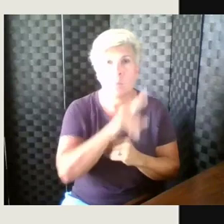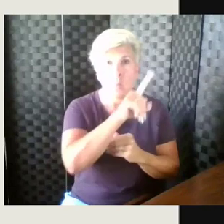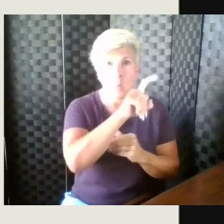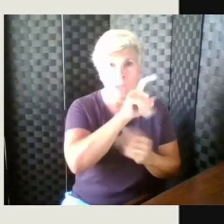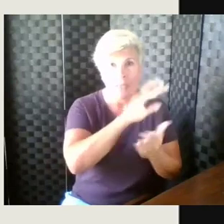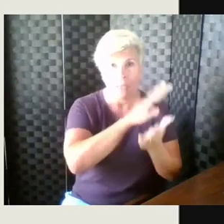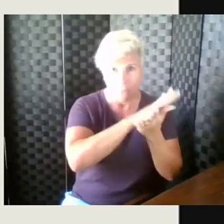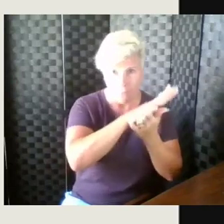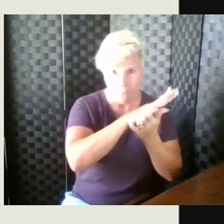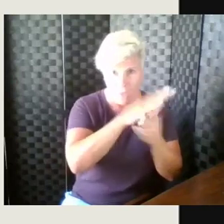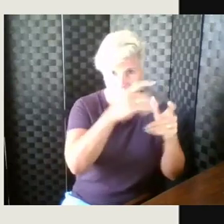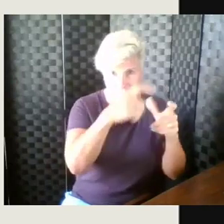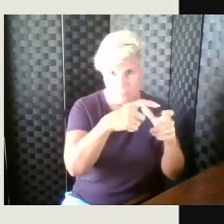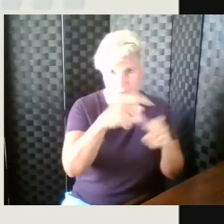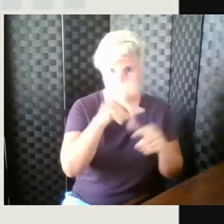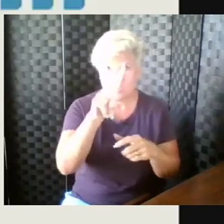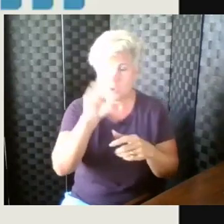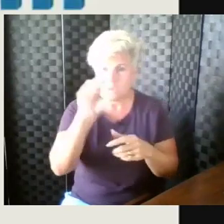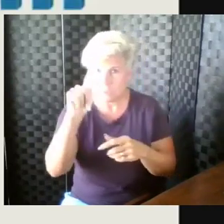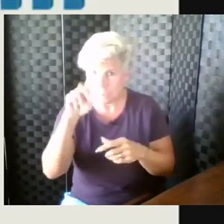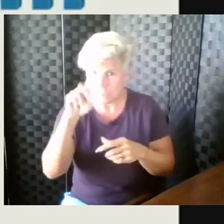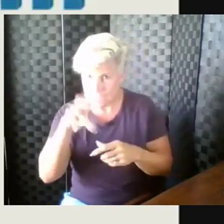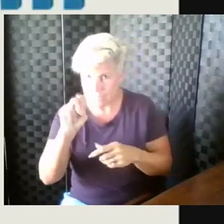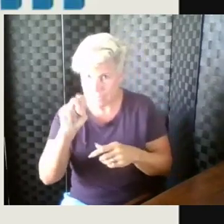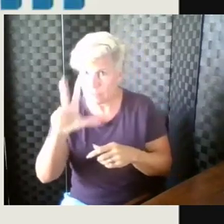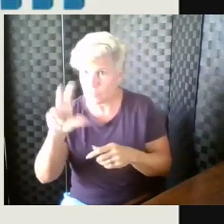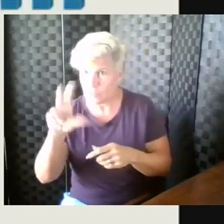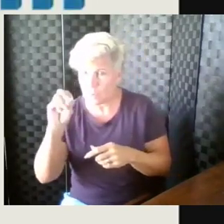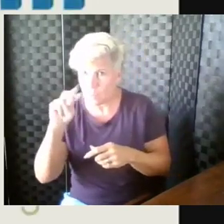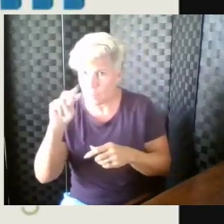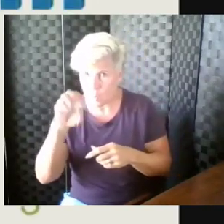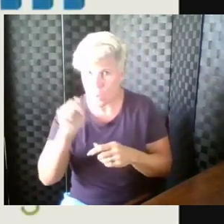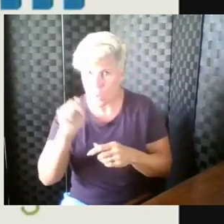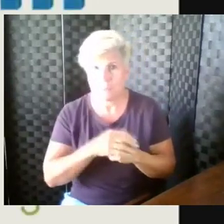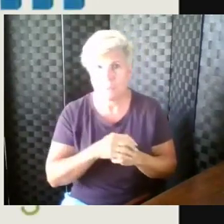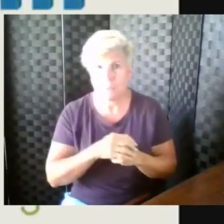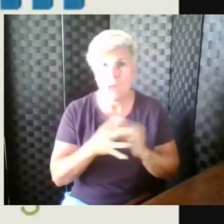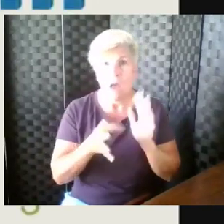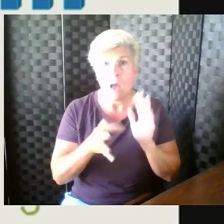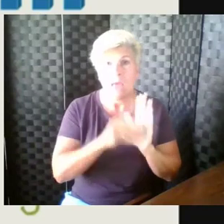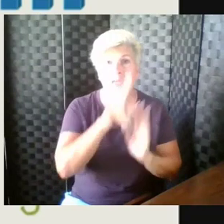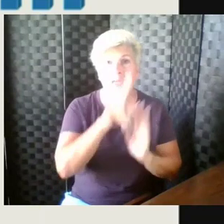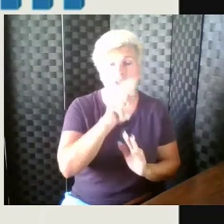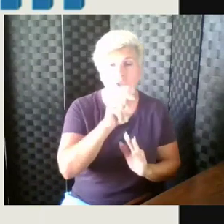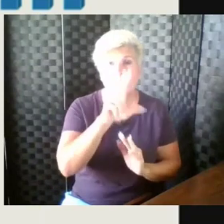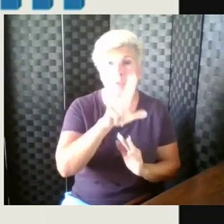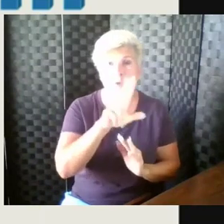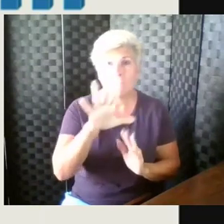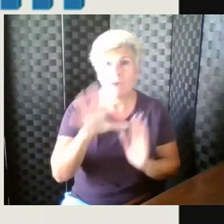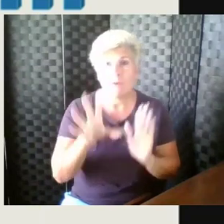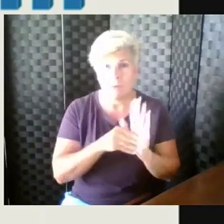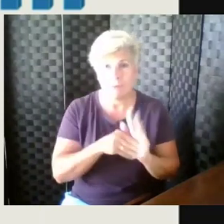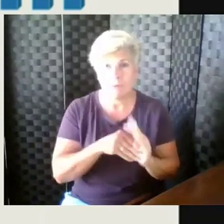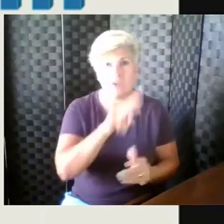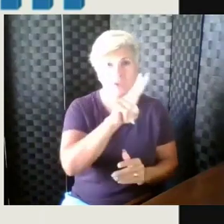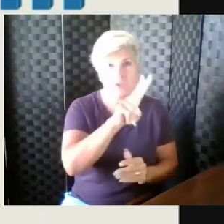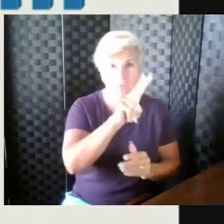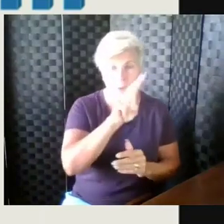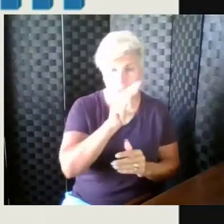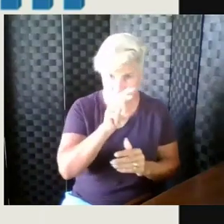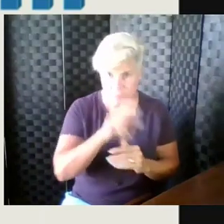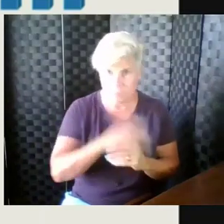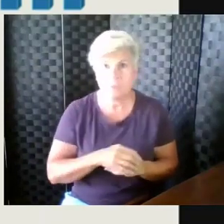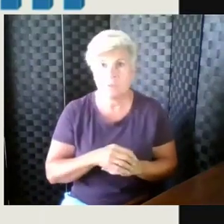123, so 100, 2 tens, and 3 ones, and I'll add 235,